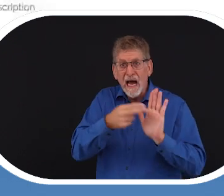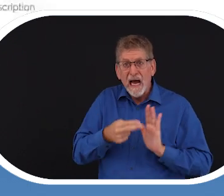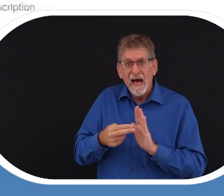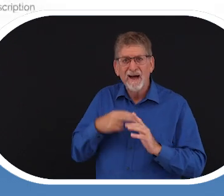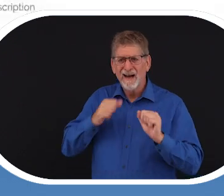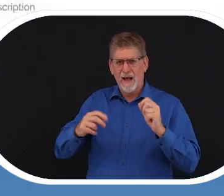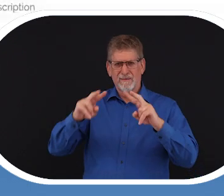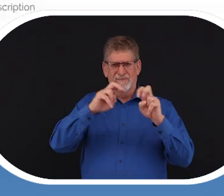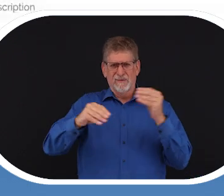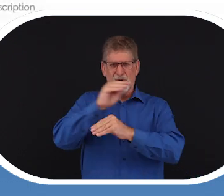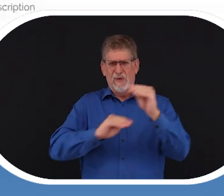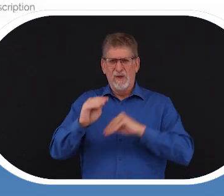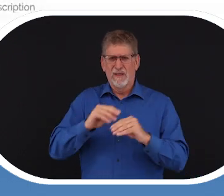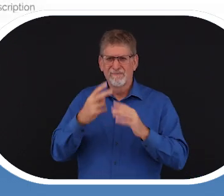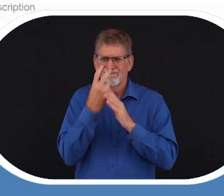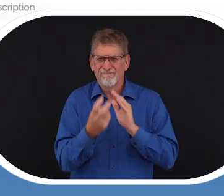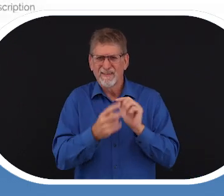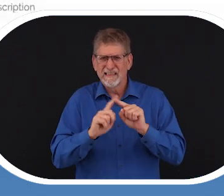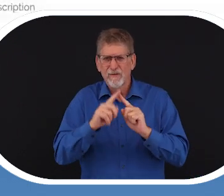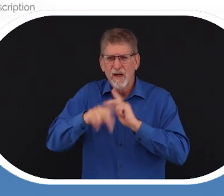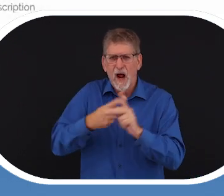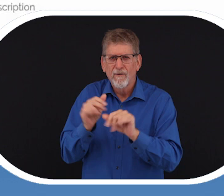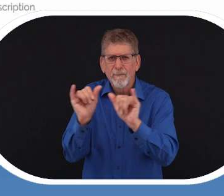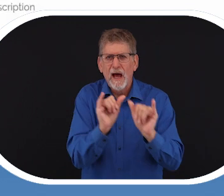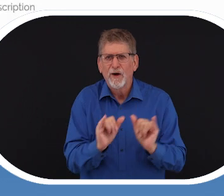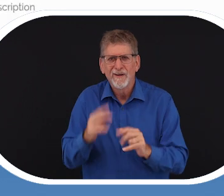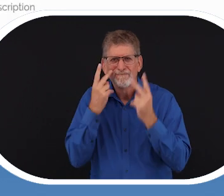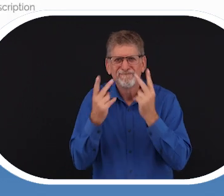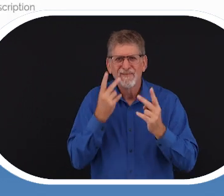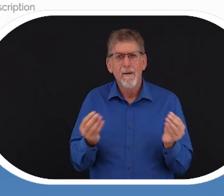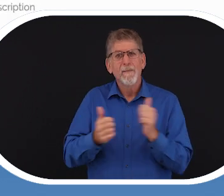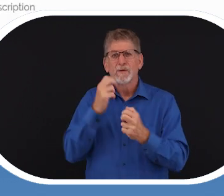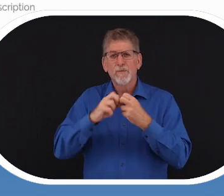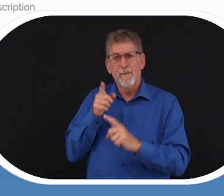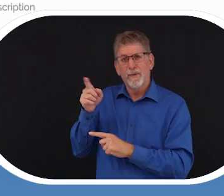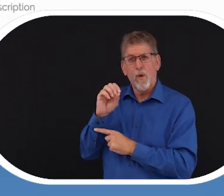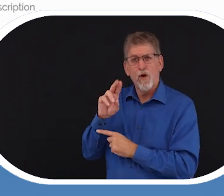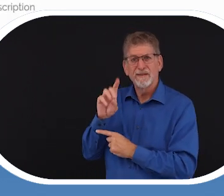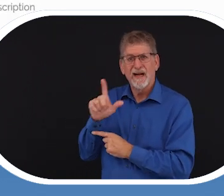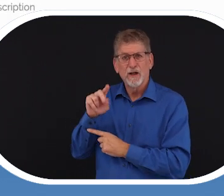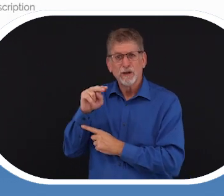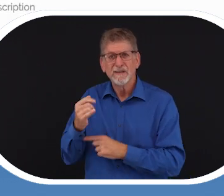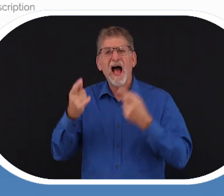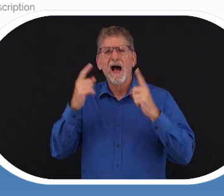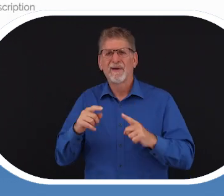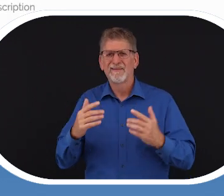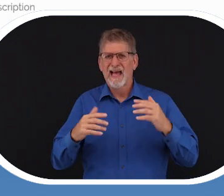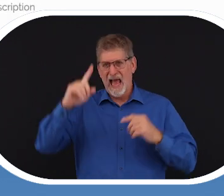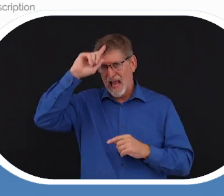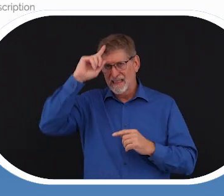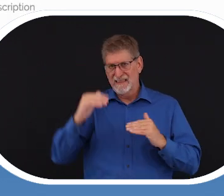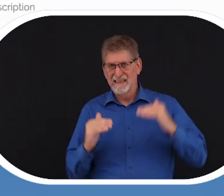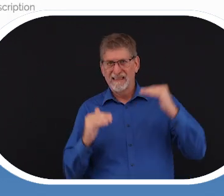And because our users also tag things, we can sort of dig into some of these different kinds of patterns. Most of the problems in Oradell, New Jersey happen to